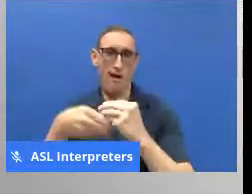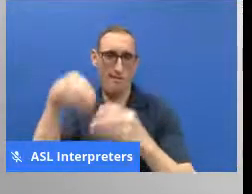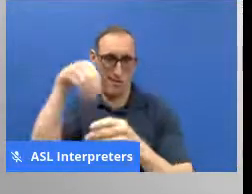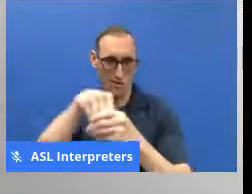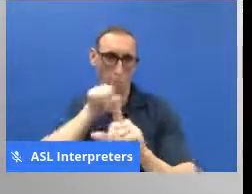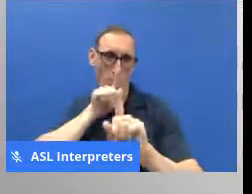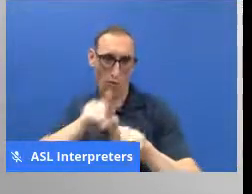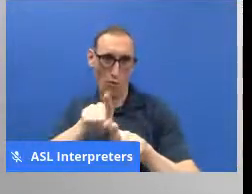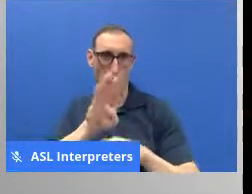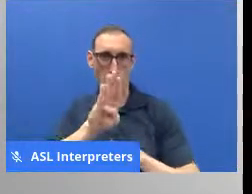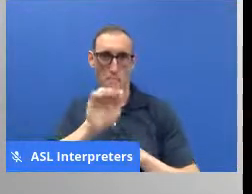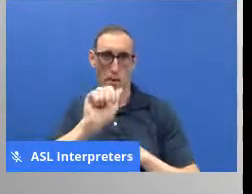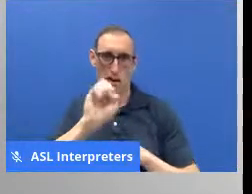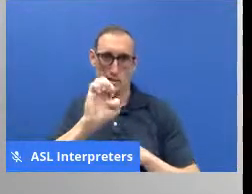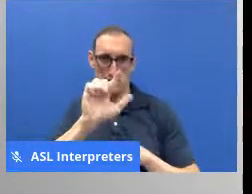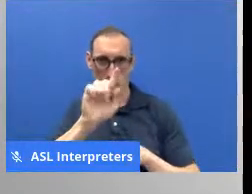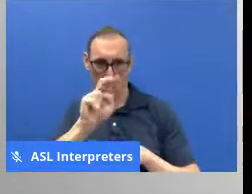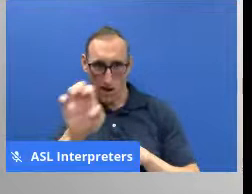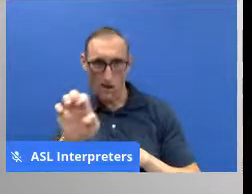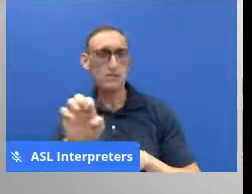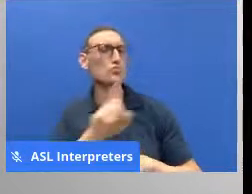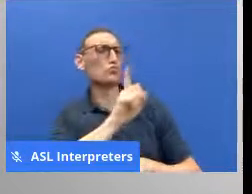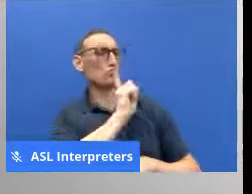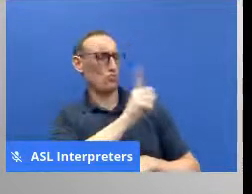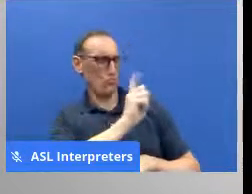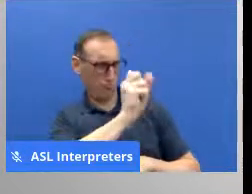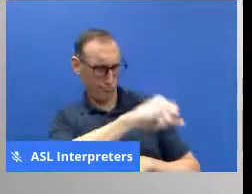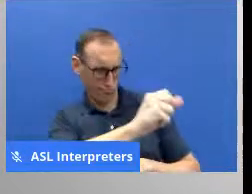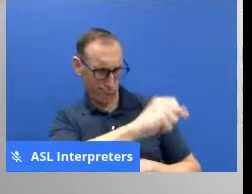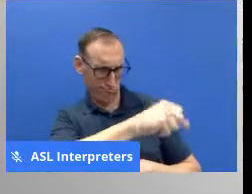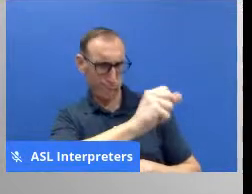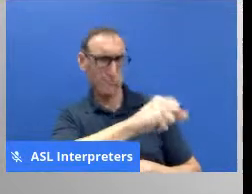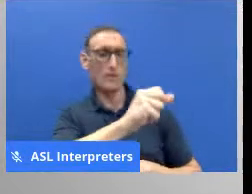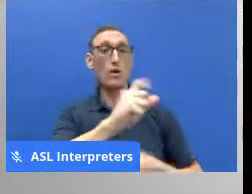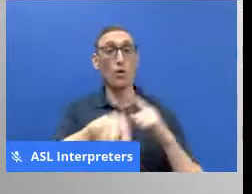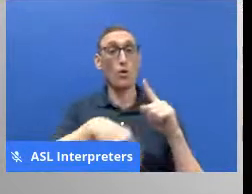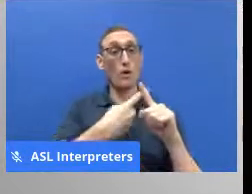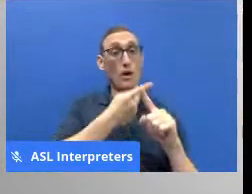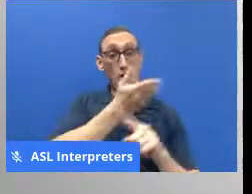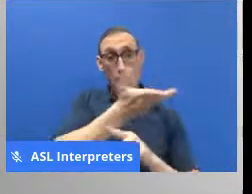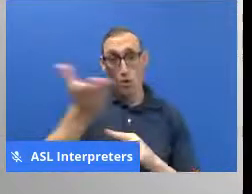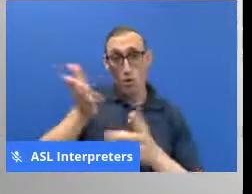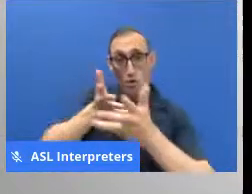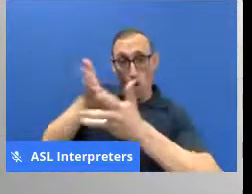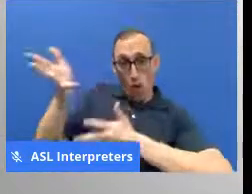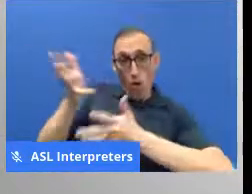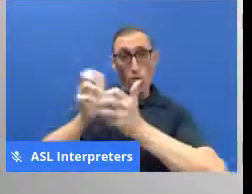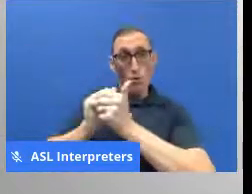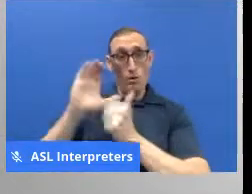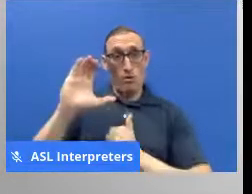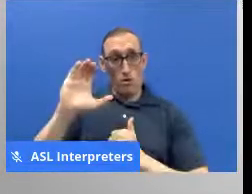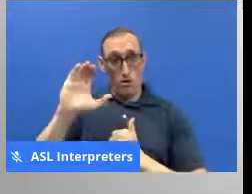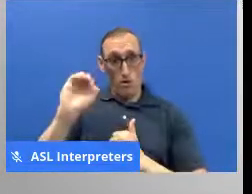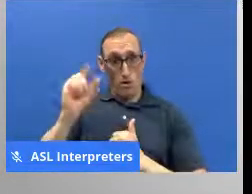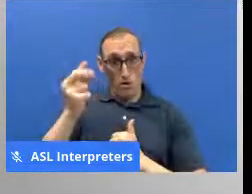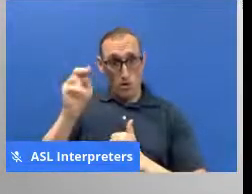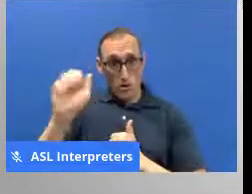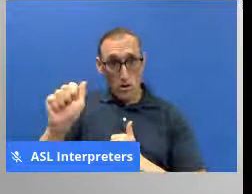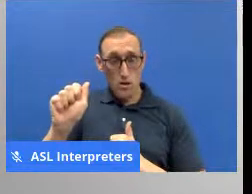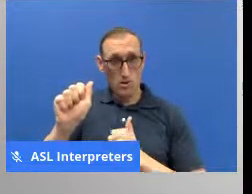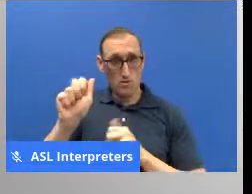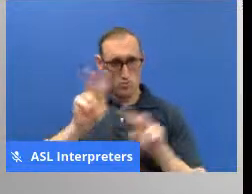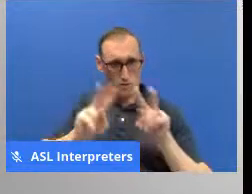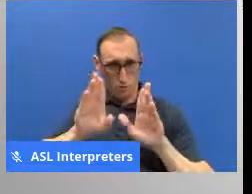grounded and keep you consistent when you're talking to the Cognia reviewers. And just to say them again, the